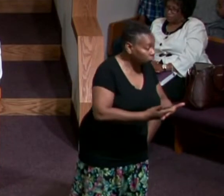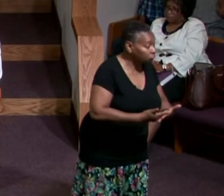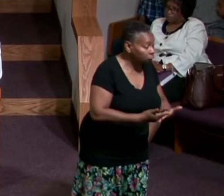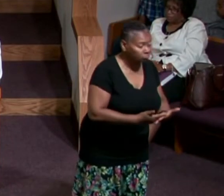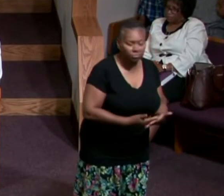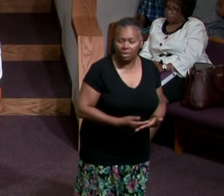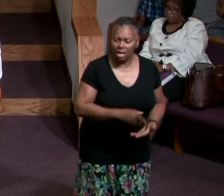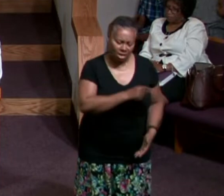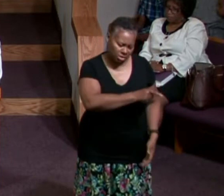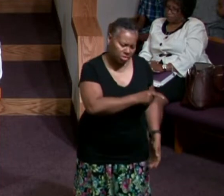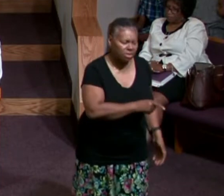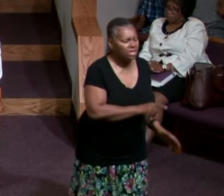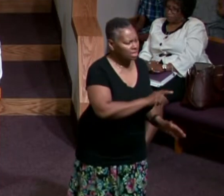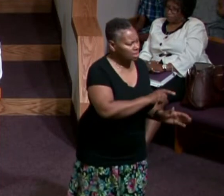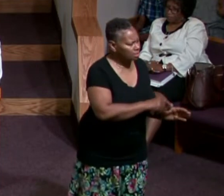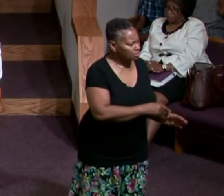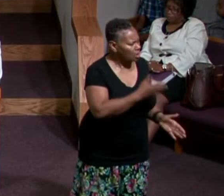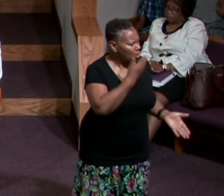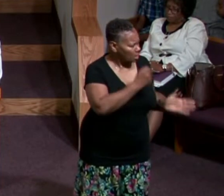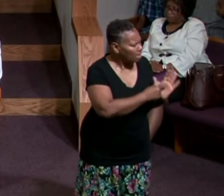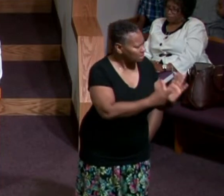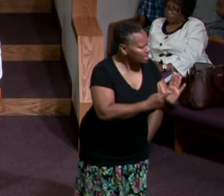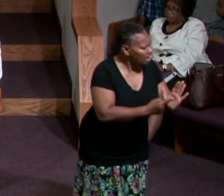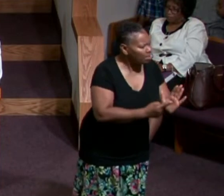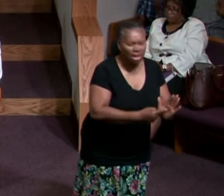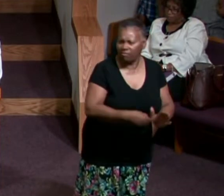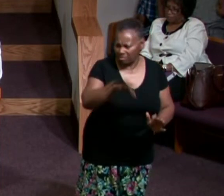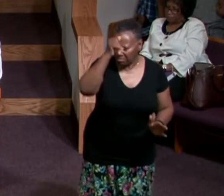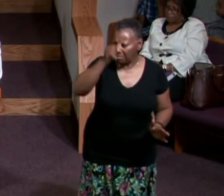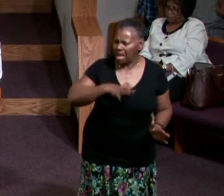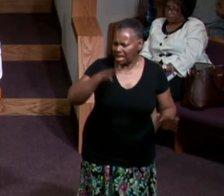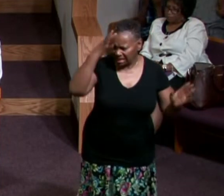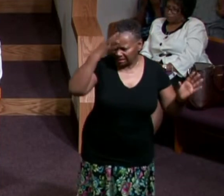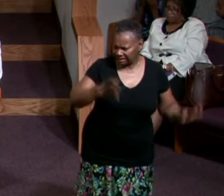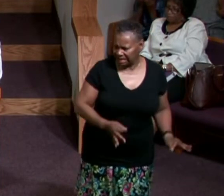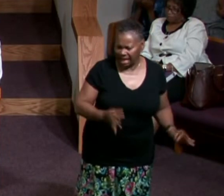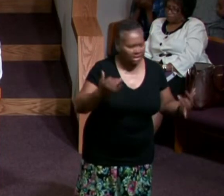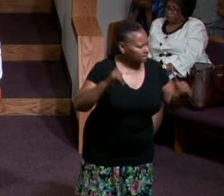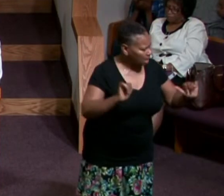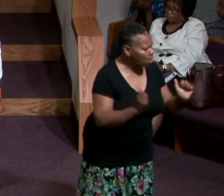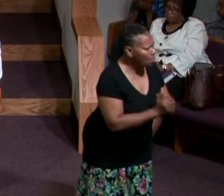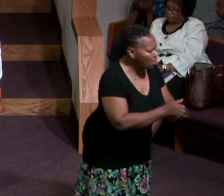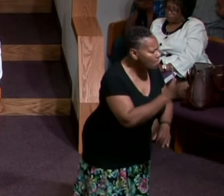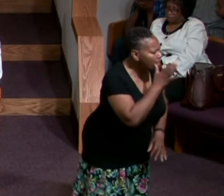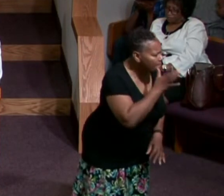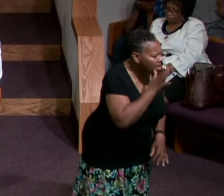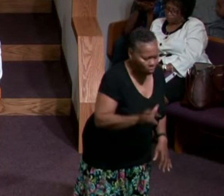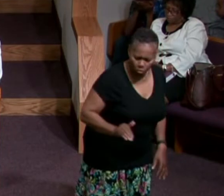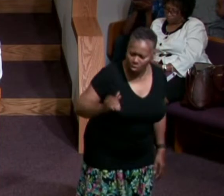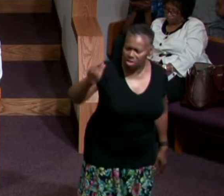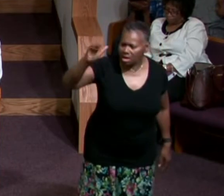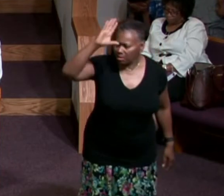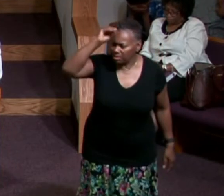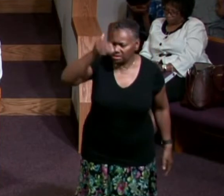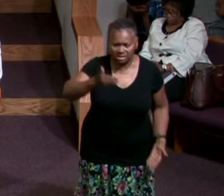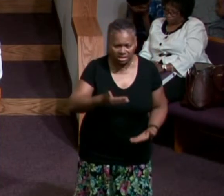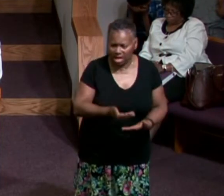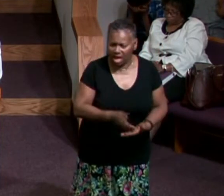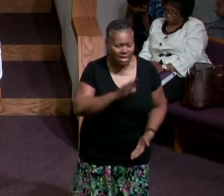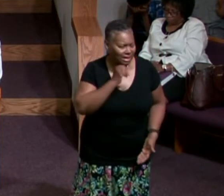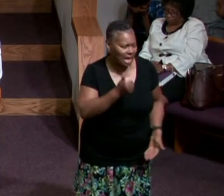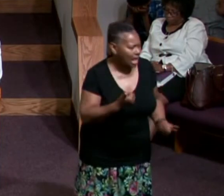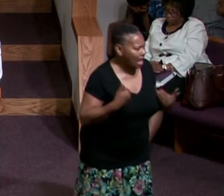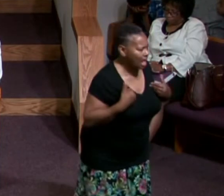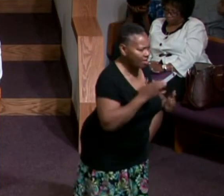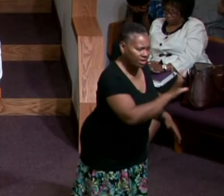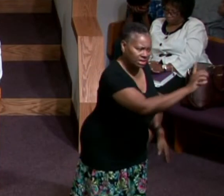Joseph is a classic example of a man who decided to stay with the mother and raise a son that did not share his DNA.